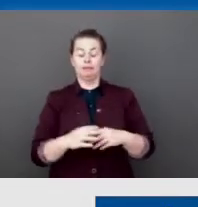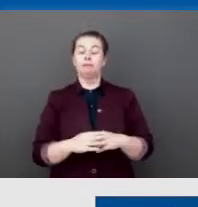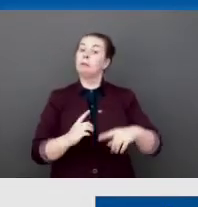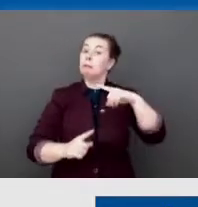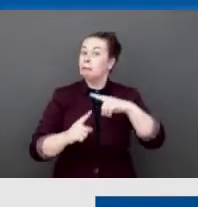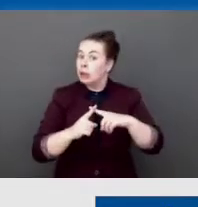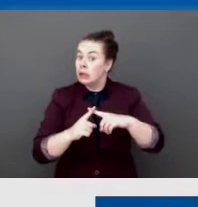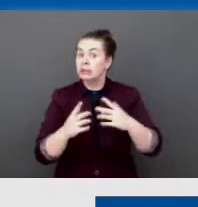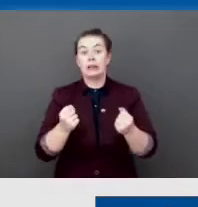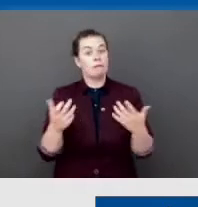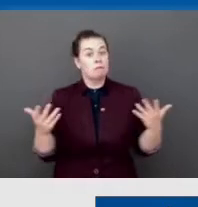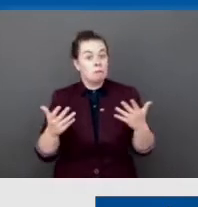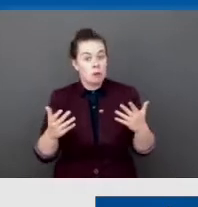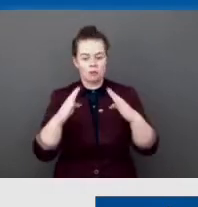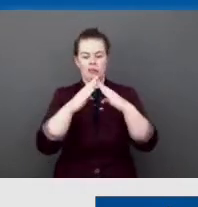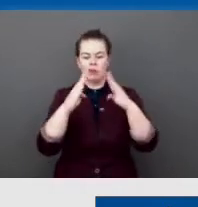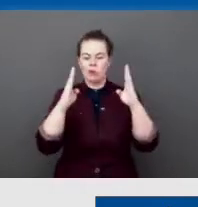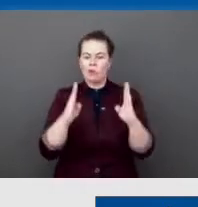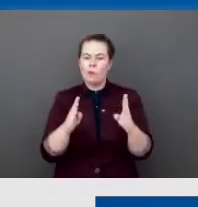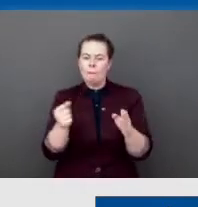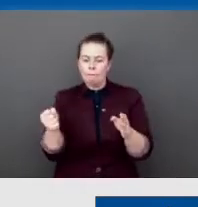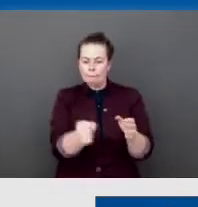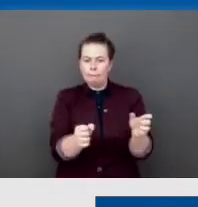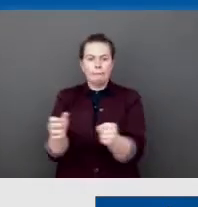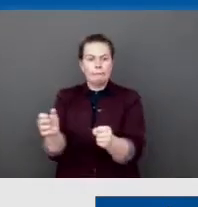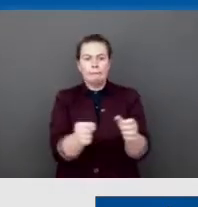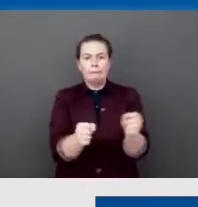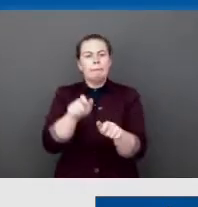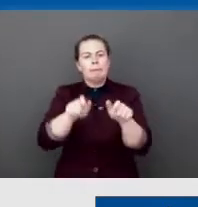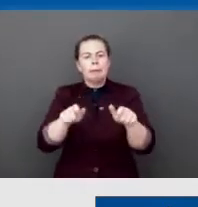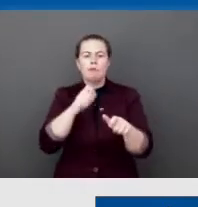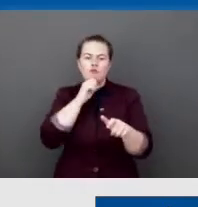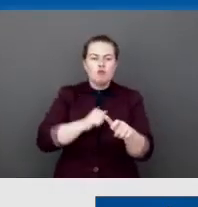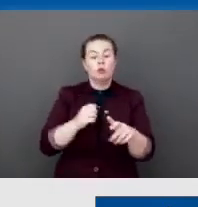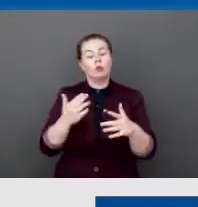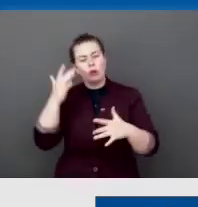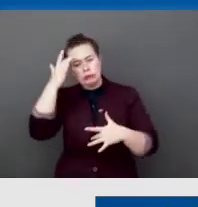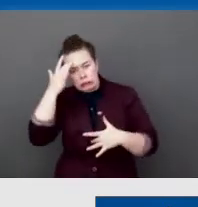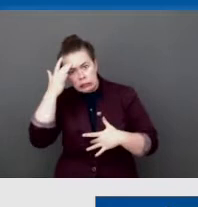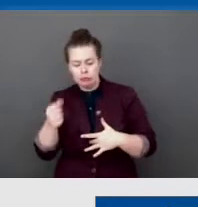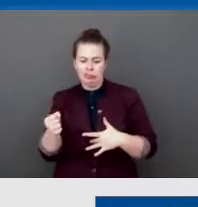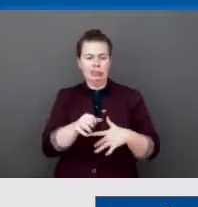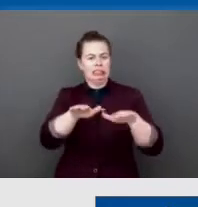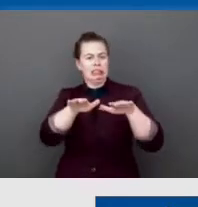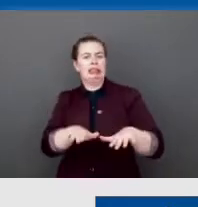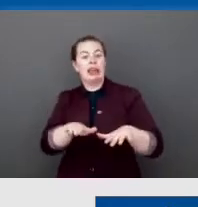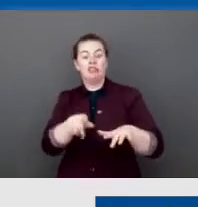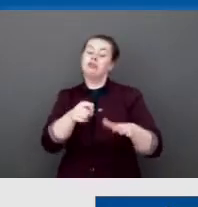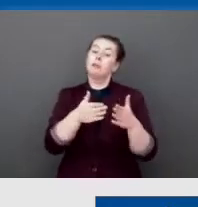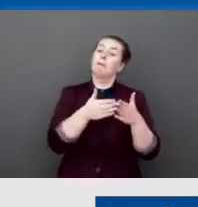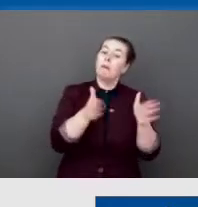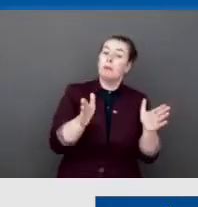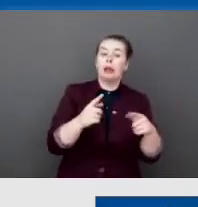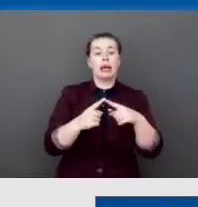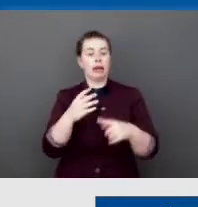service users. And finally, we have care homes, both residential and nursing, which are linked to both private and the public sector, covering our governance for